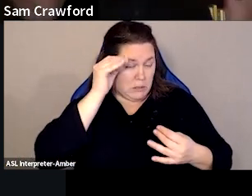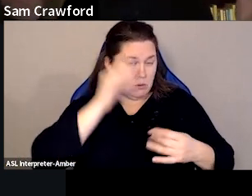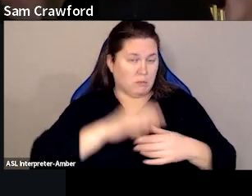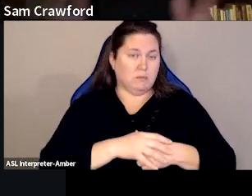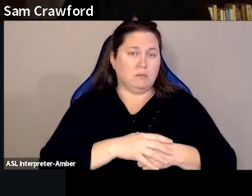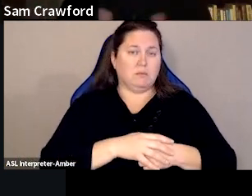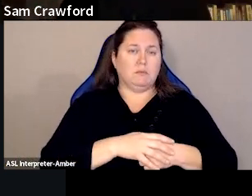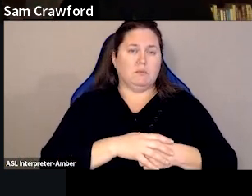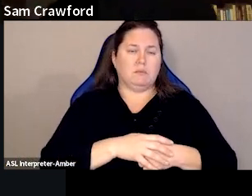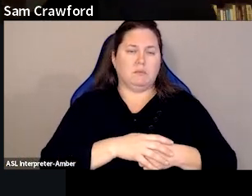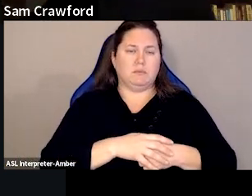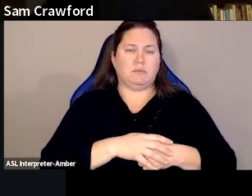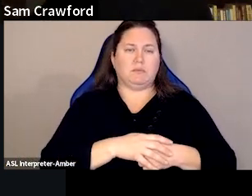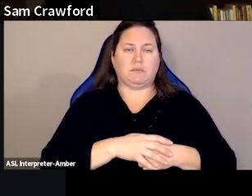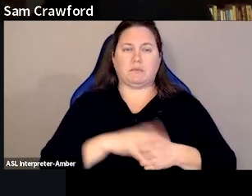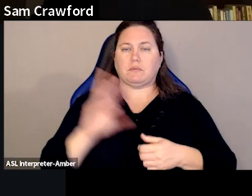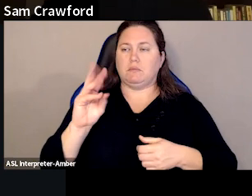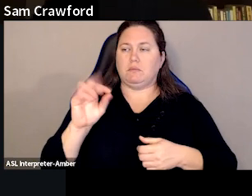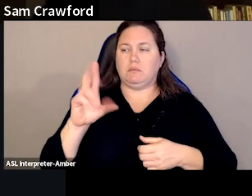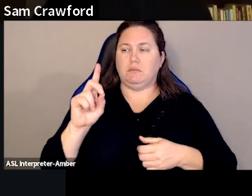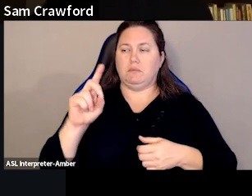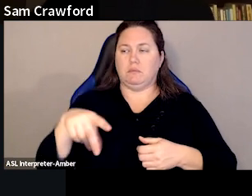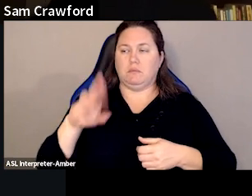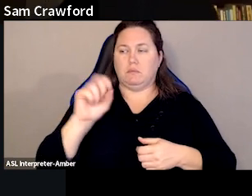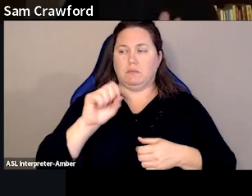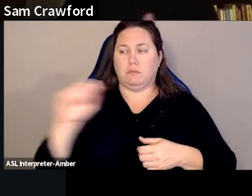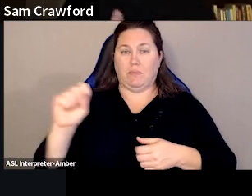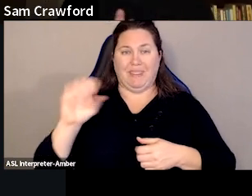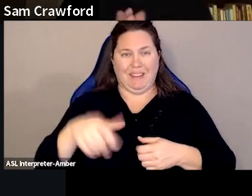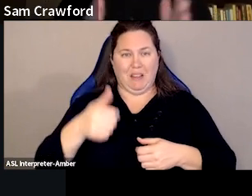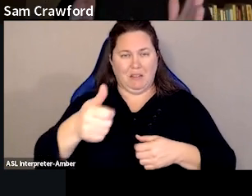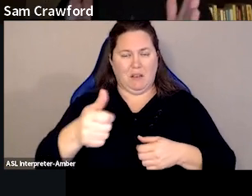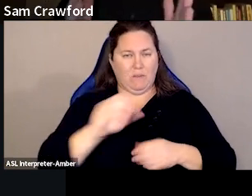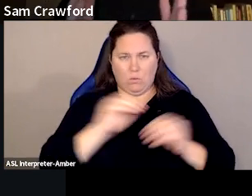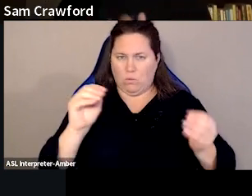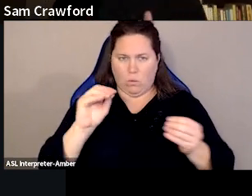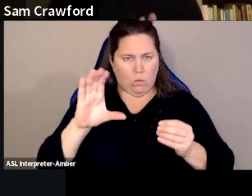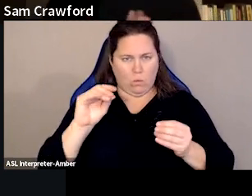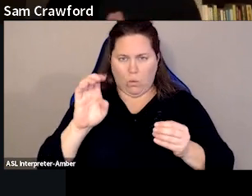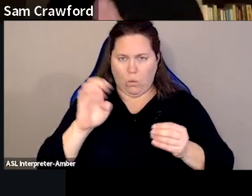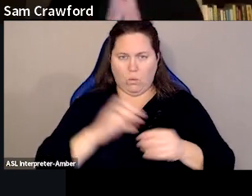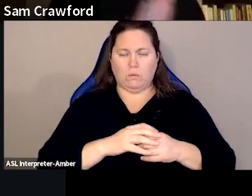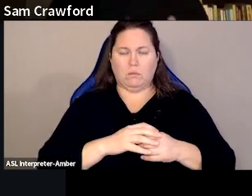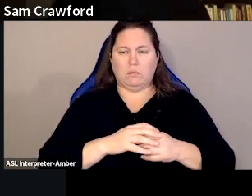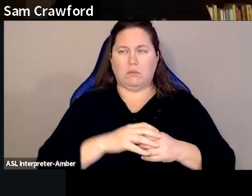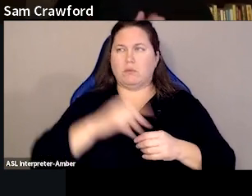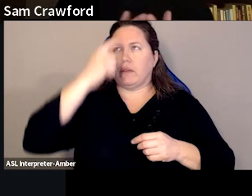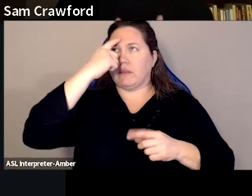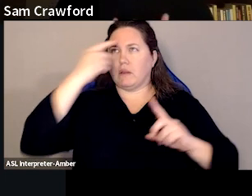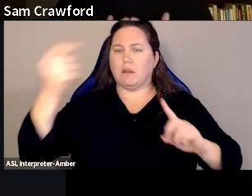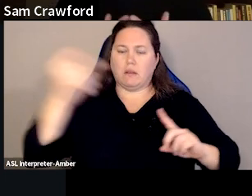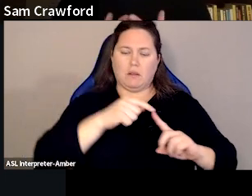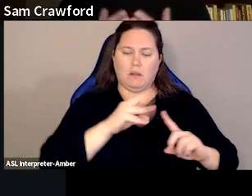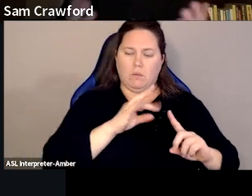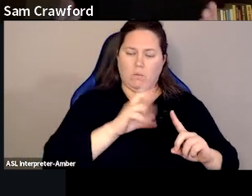And then, yes, so WordPress is no code. I said we'd come back round to it. So if we think back to WordPress's inception,